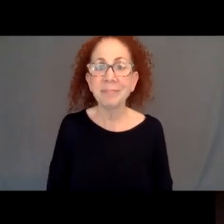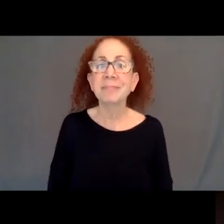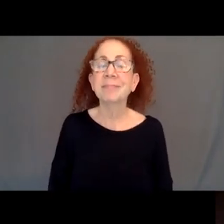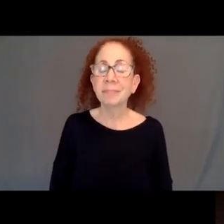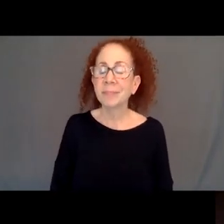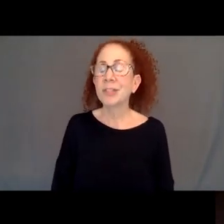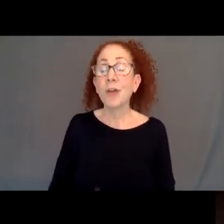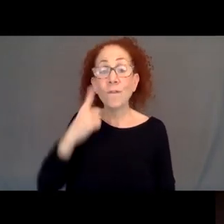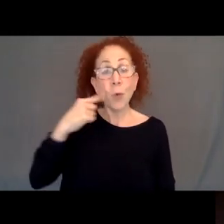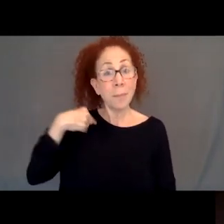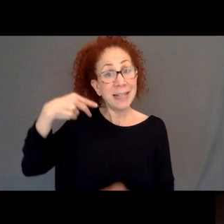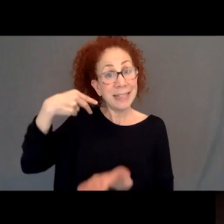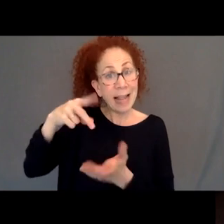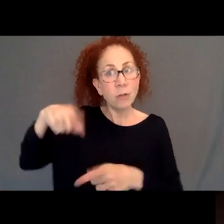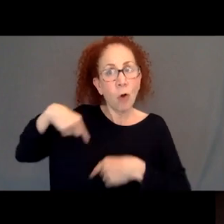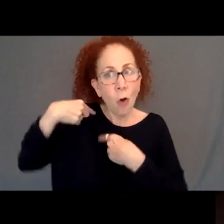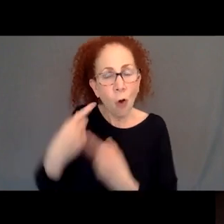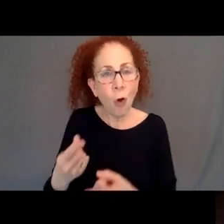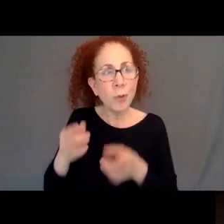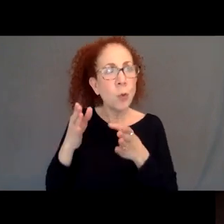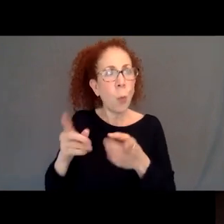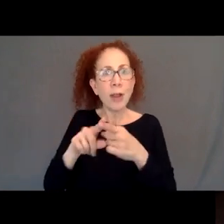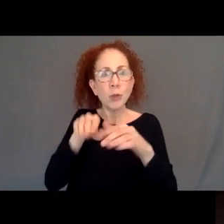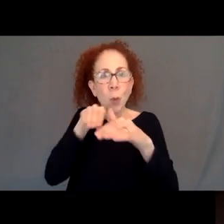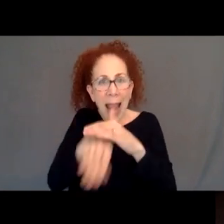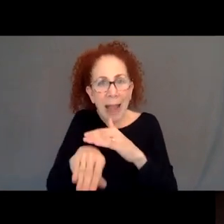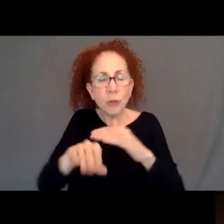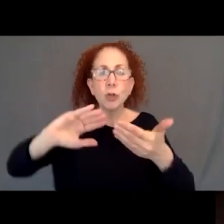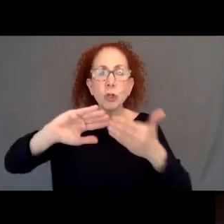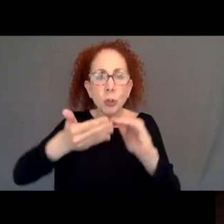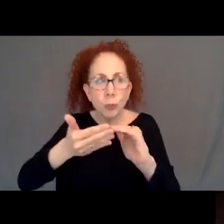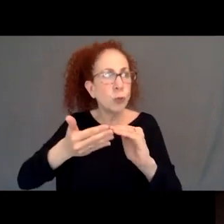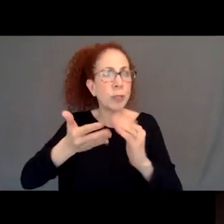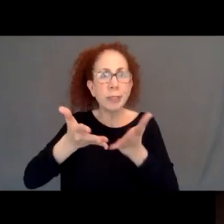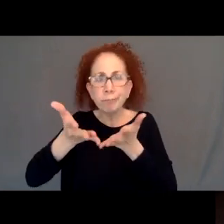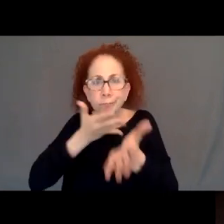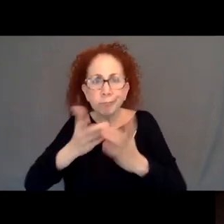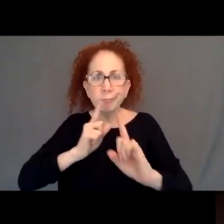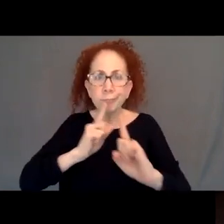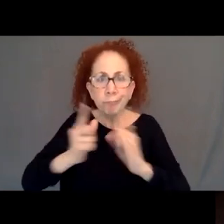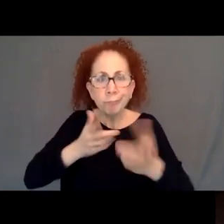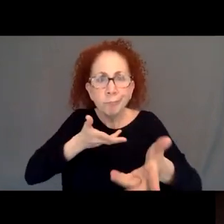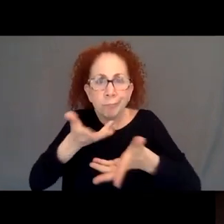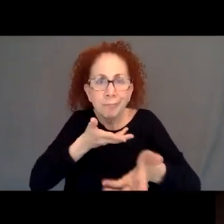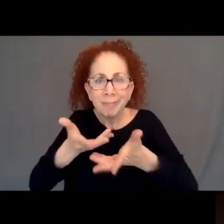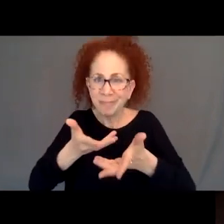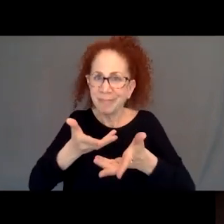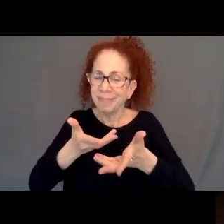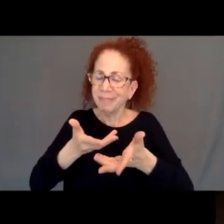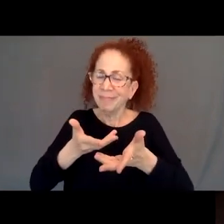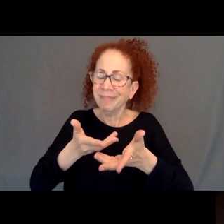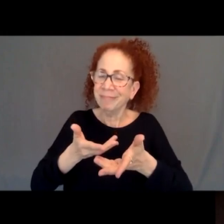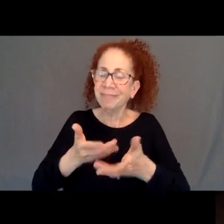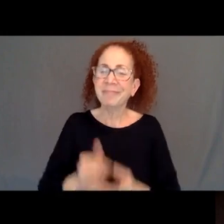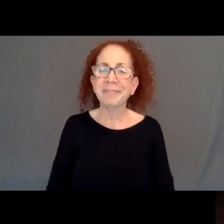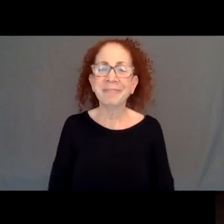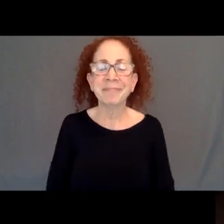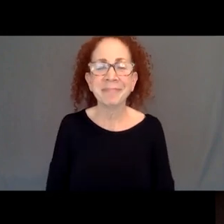venues. So dance for me had always sort of been a way to enter communities and to begin a conversation and to develop a